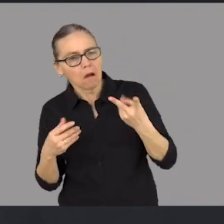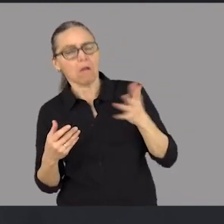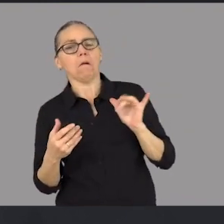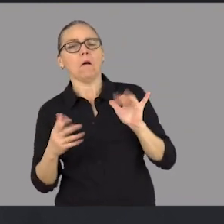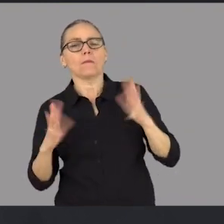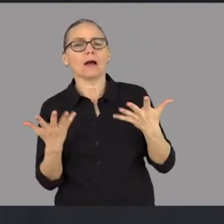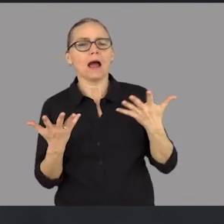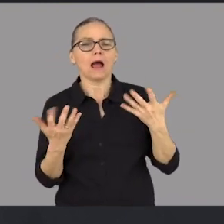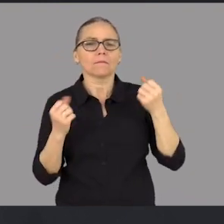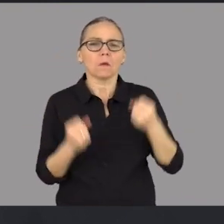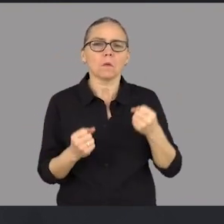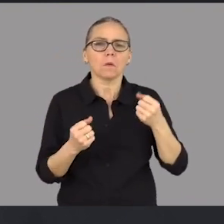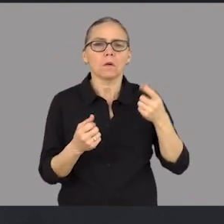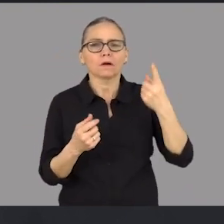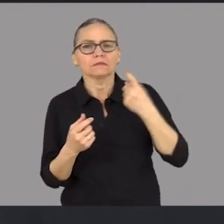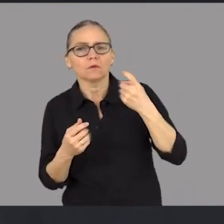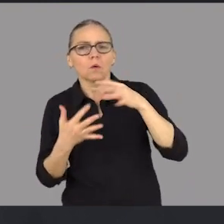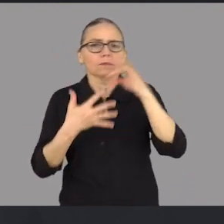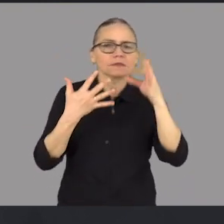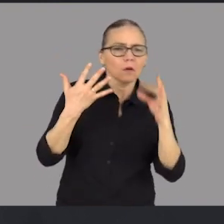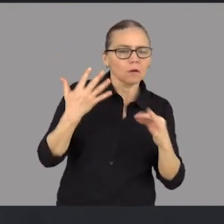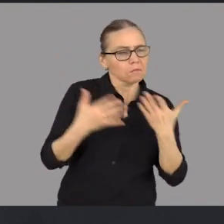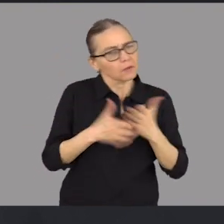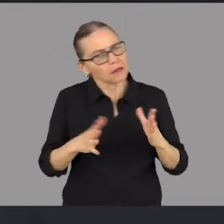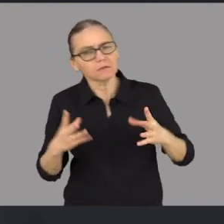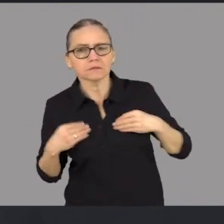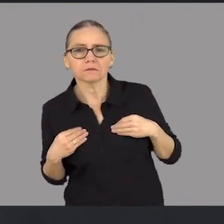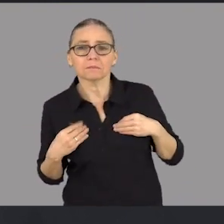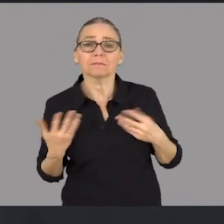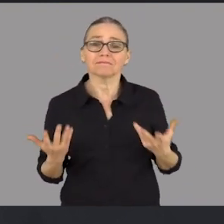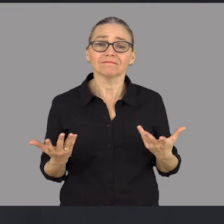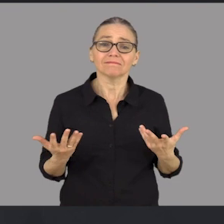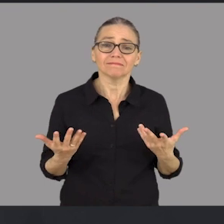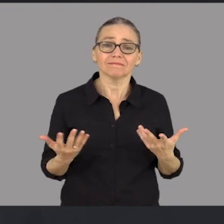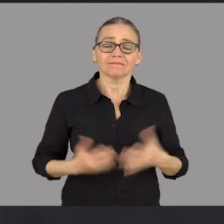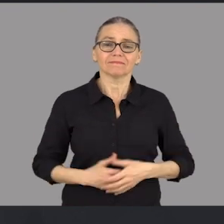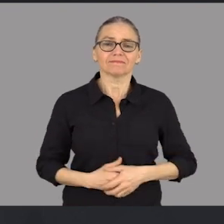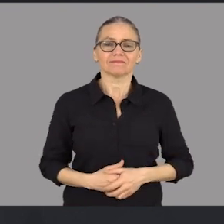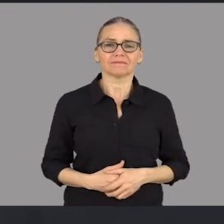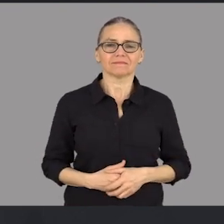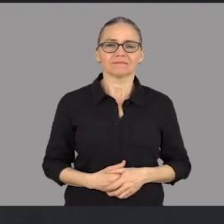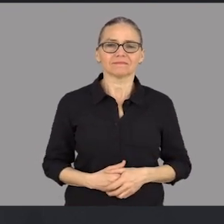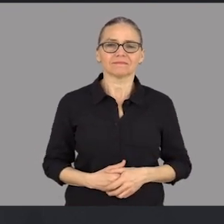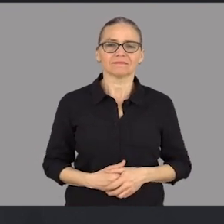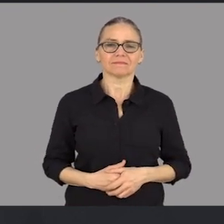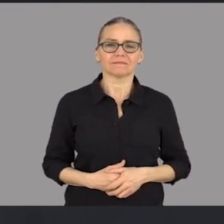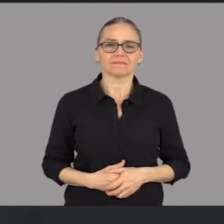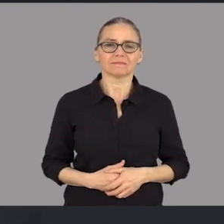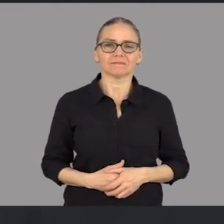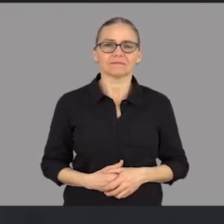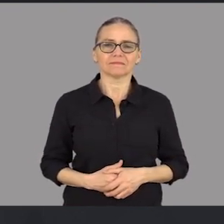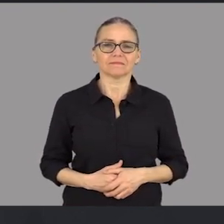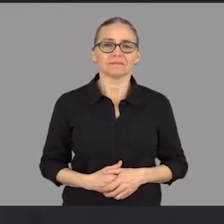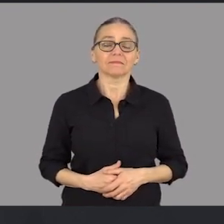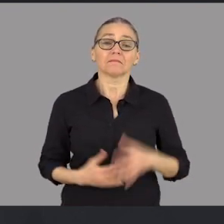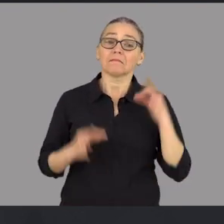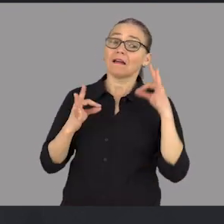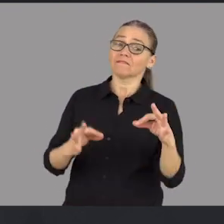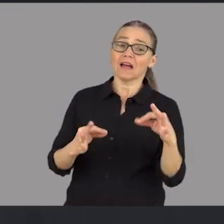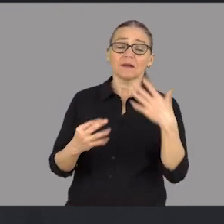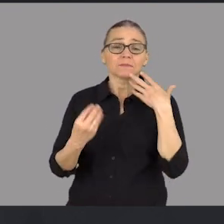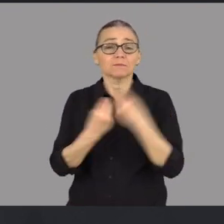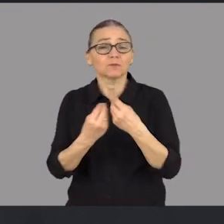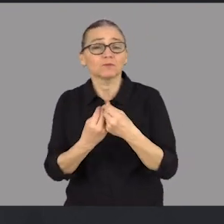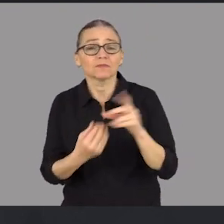grocery industry with either a Sobeys or Safeway, I would maybe reach out individually to the local store manager or owner and